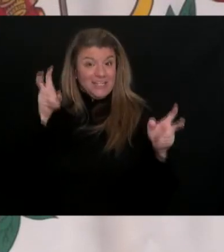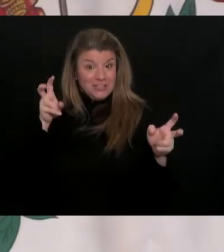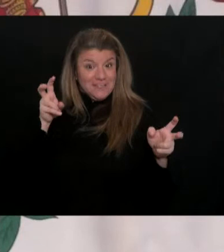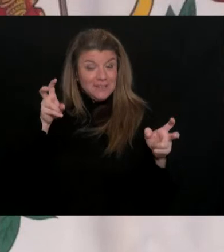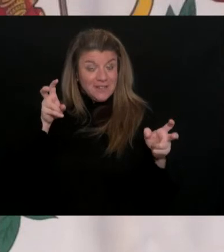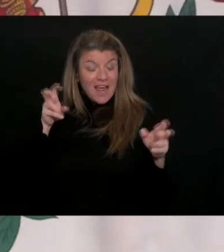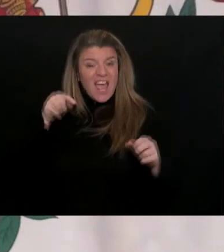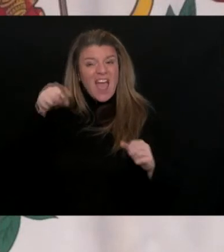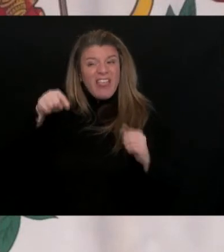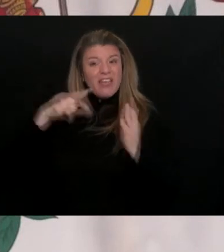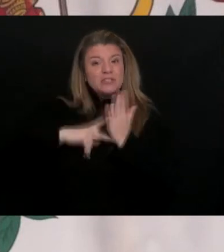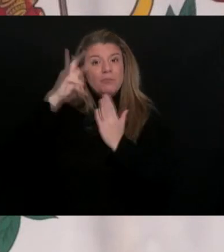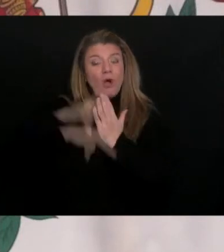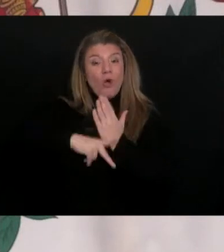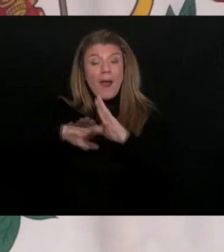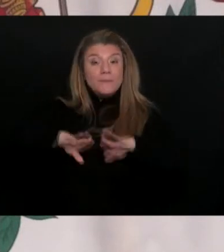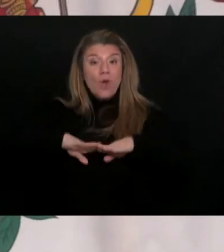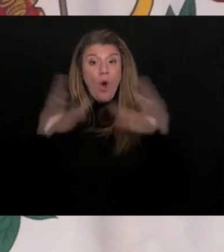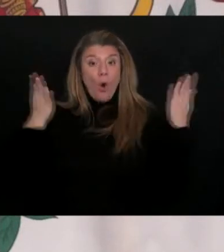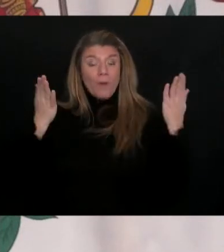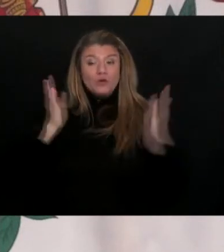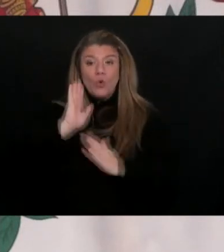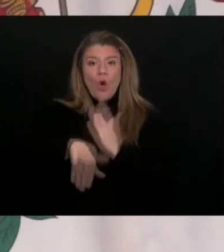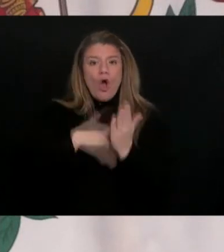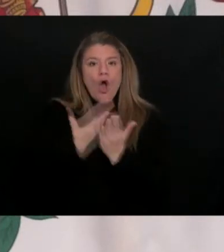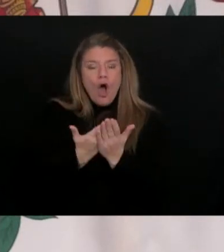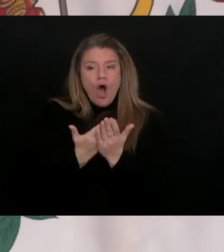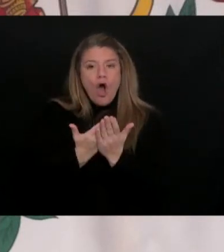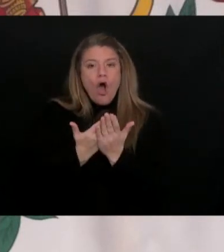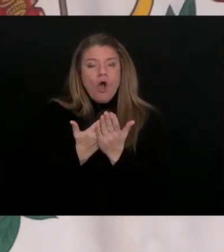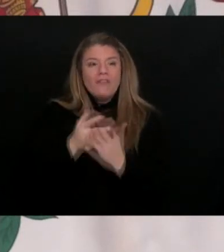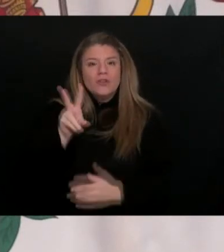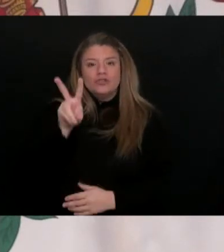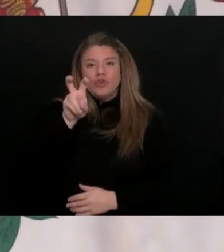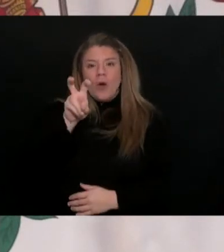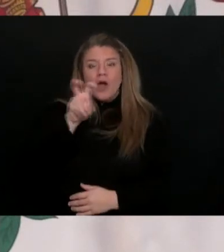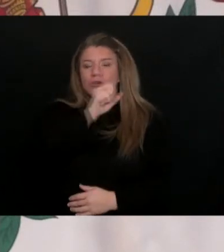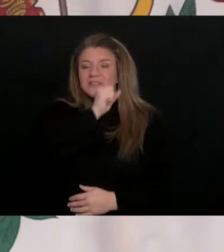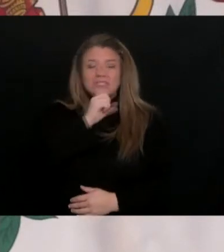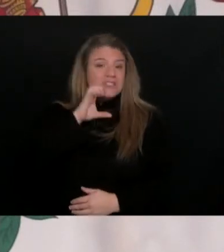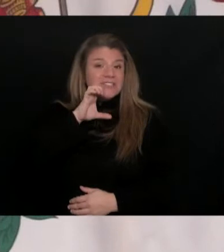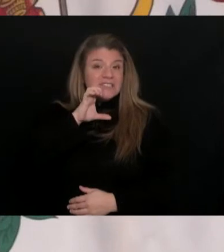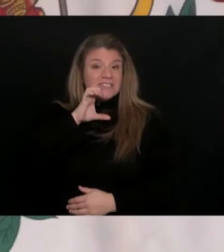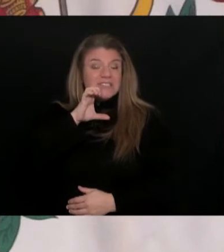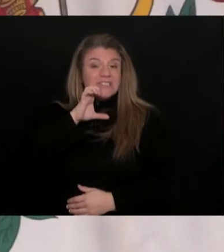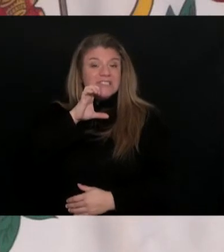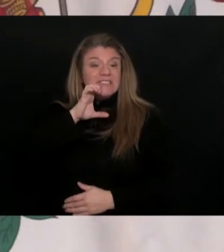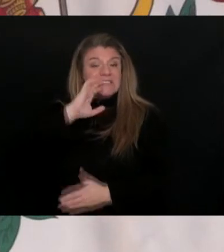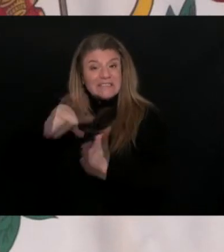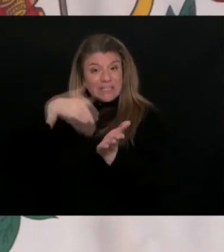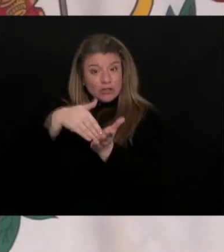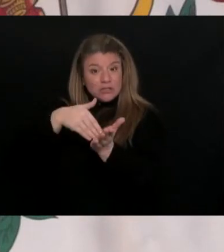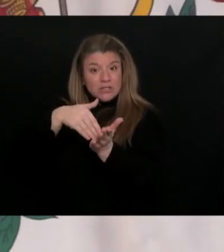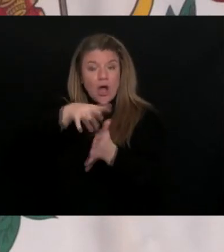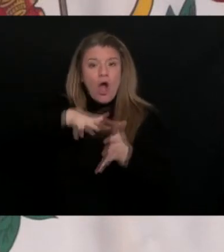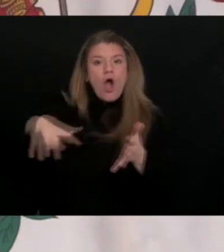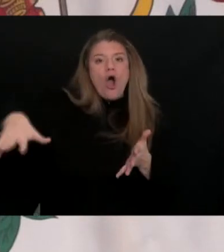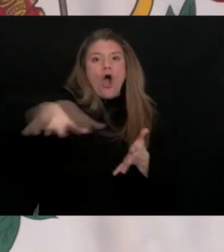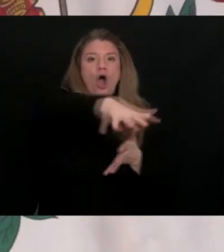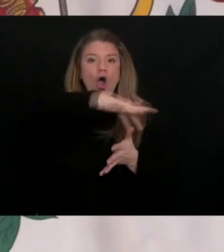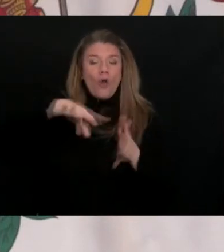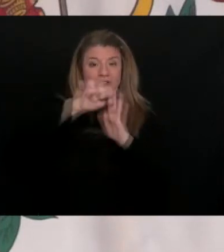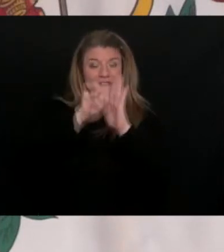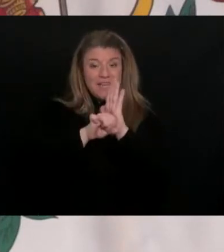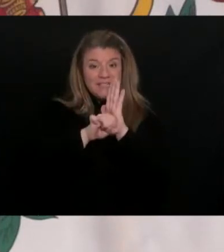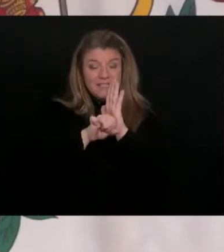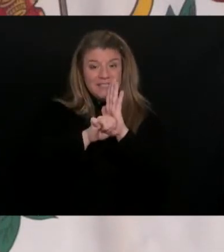this program is open to all of our 200 senior centers all across our state